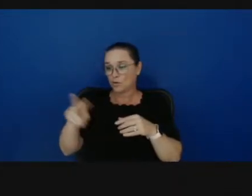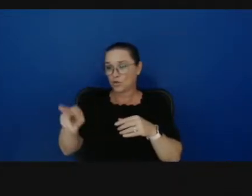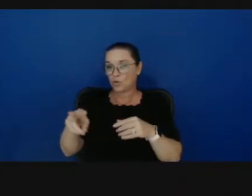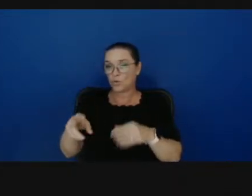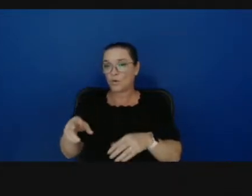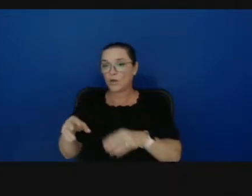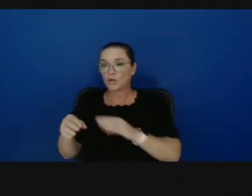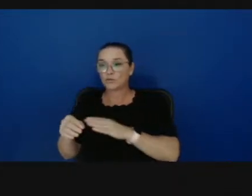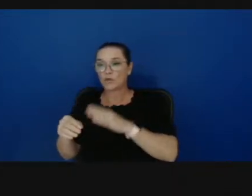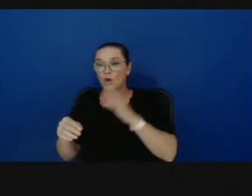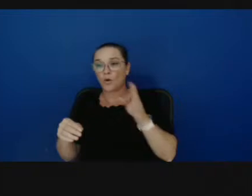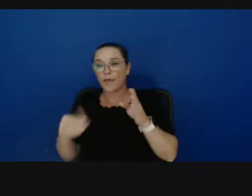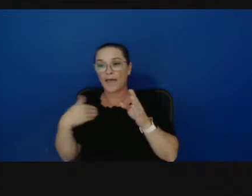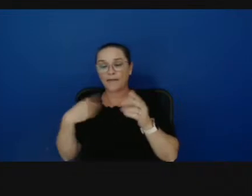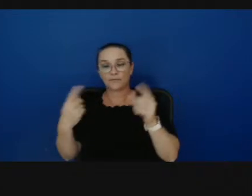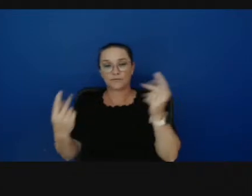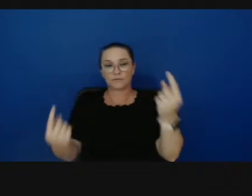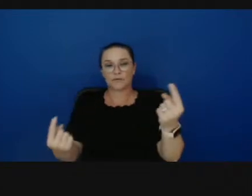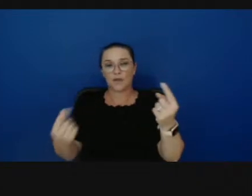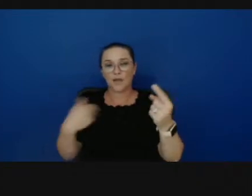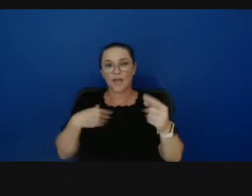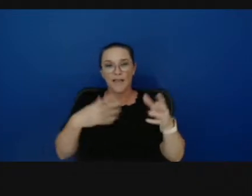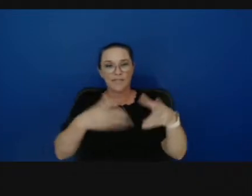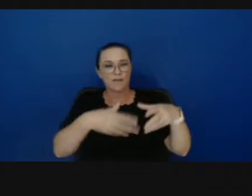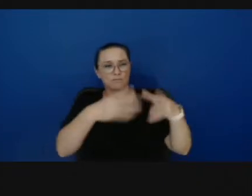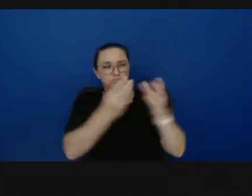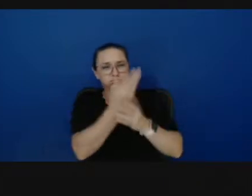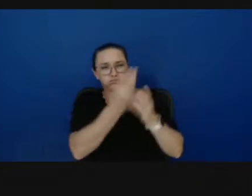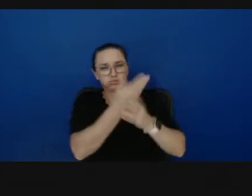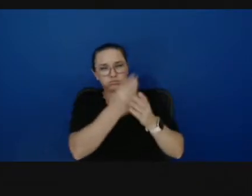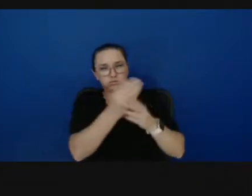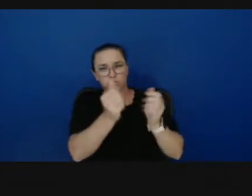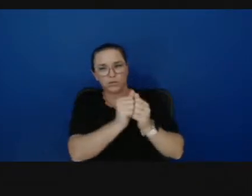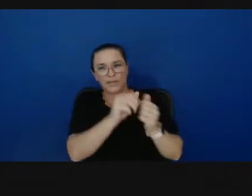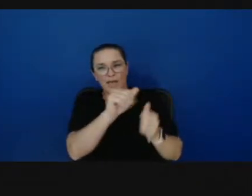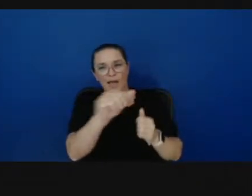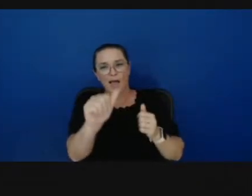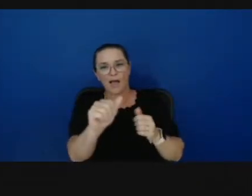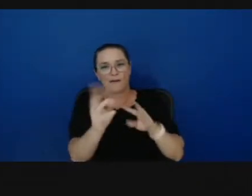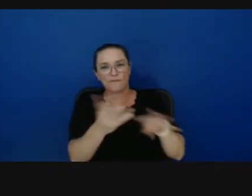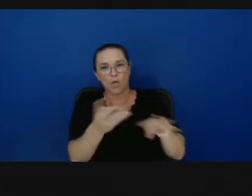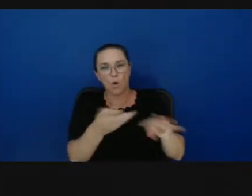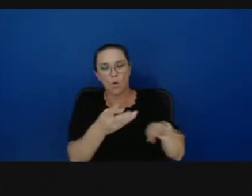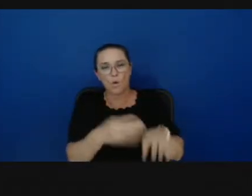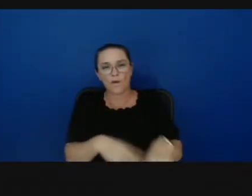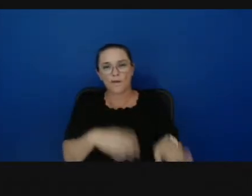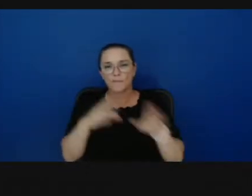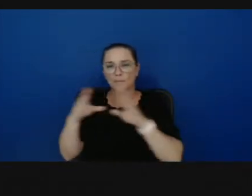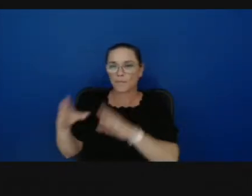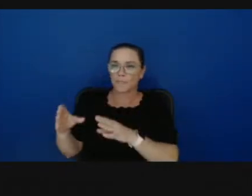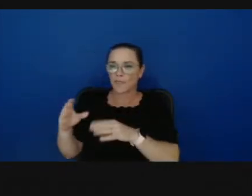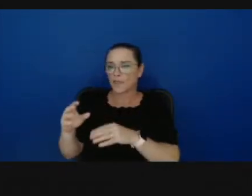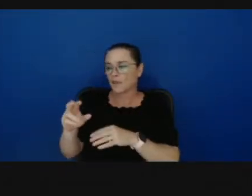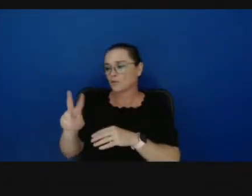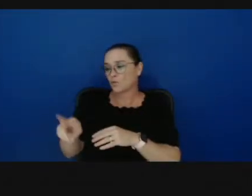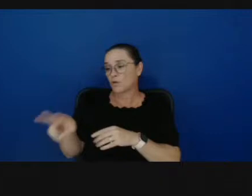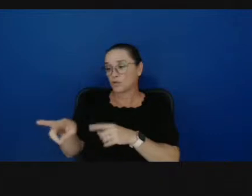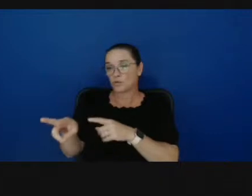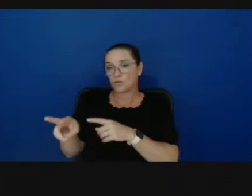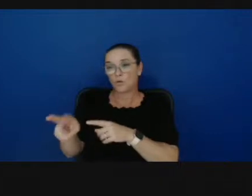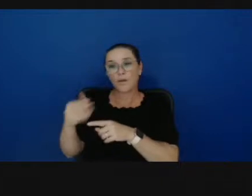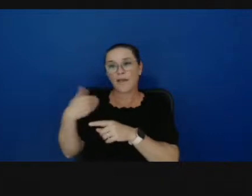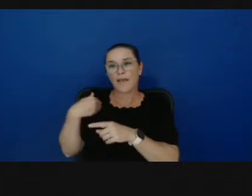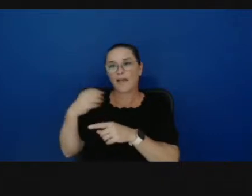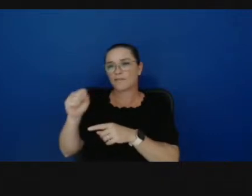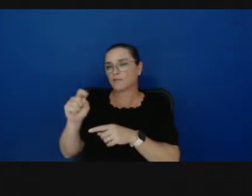effusive style eruption with this large flow, Fissure 22 is in a strombolian style activity, which means it's not